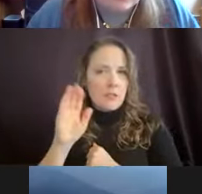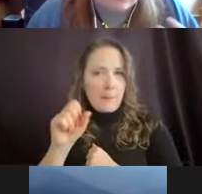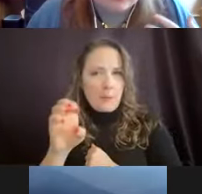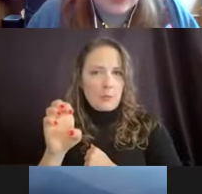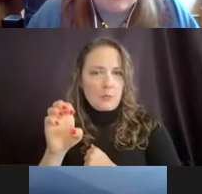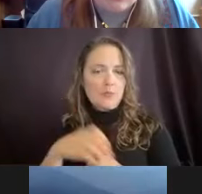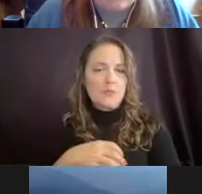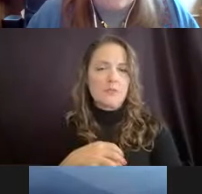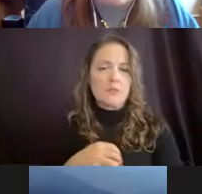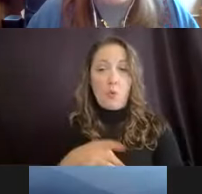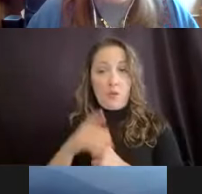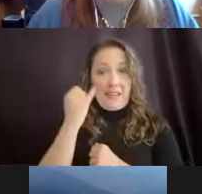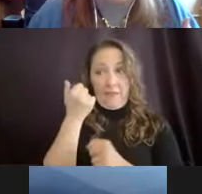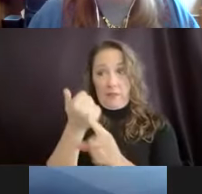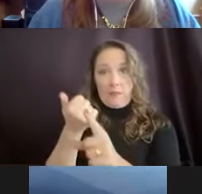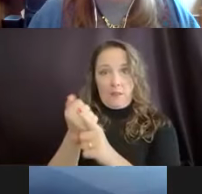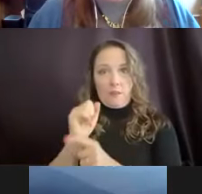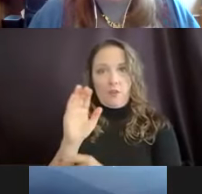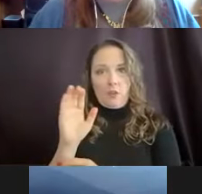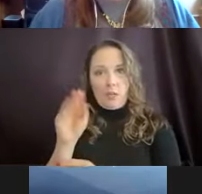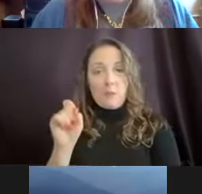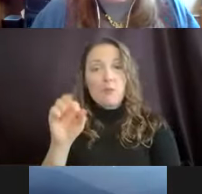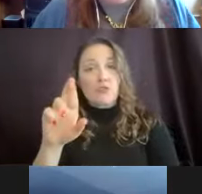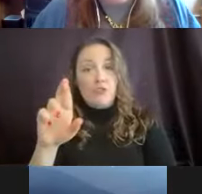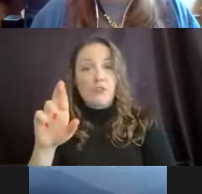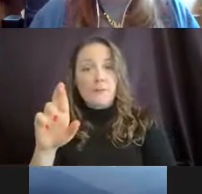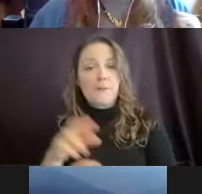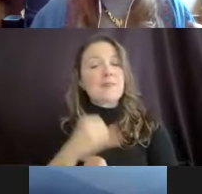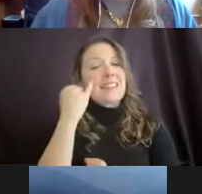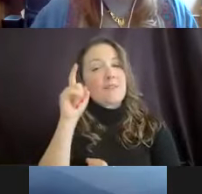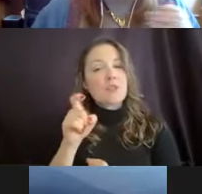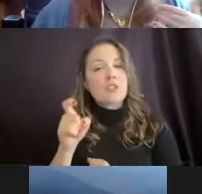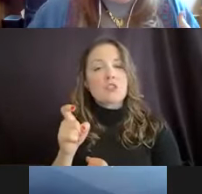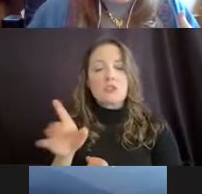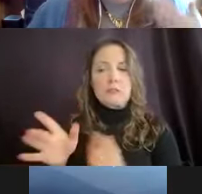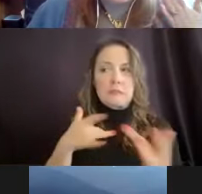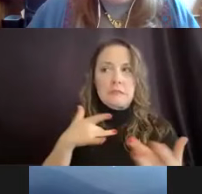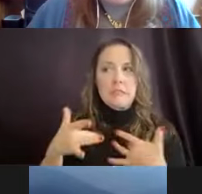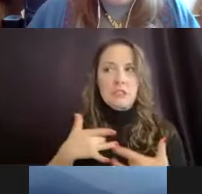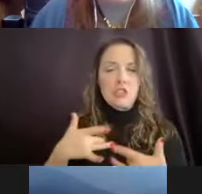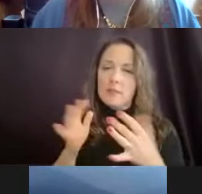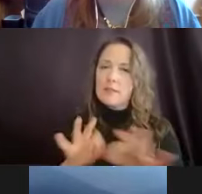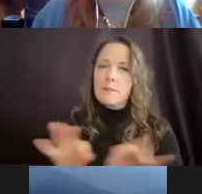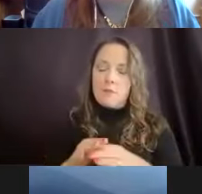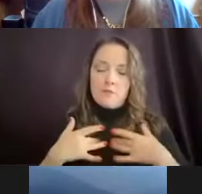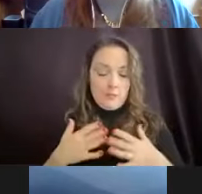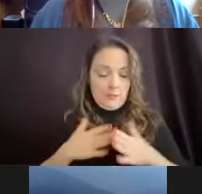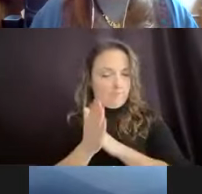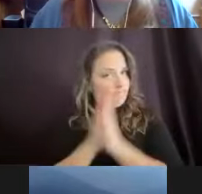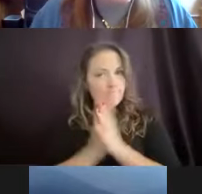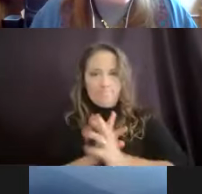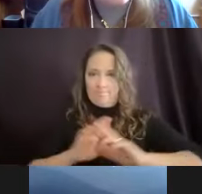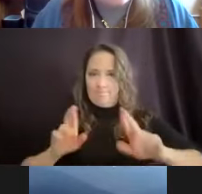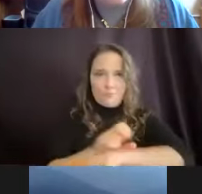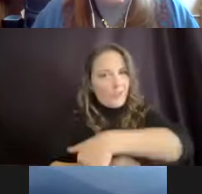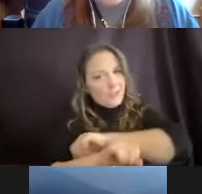is using abusive behaviors. If you need to express concern, it's important to get yourself ready first. So